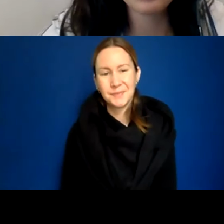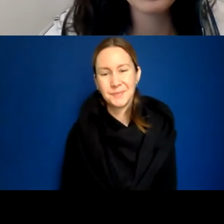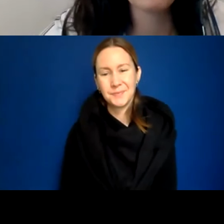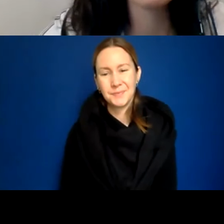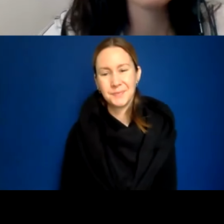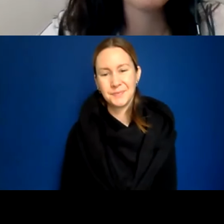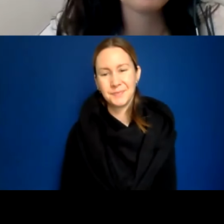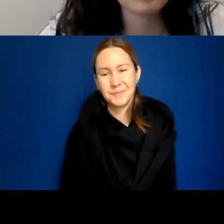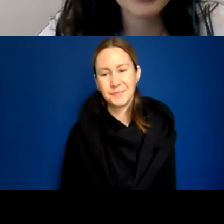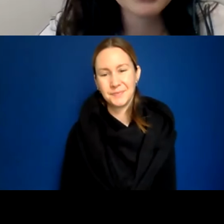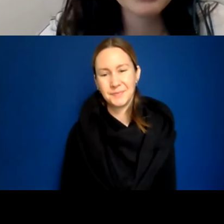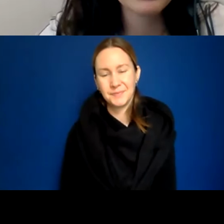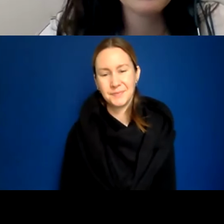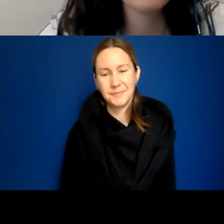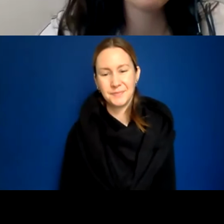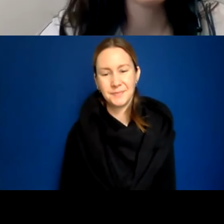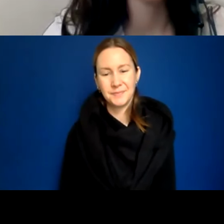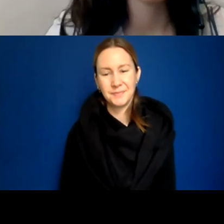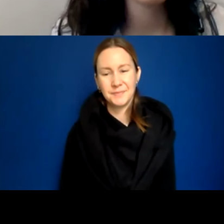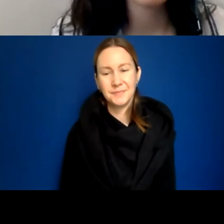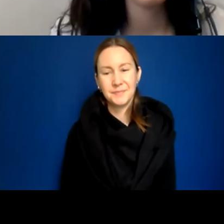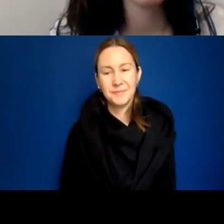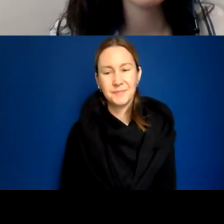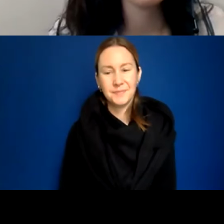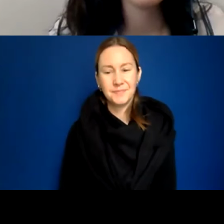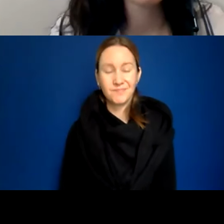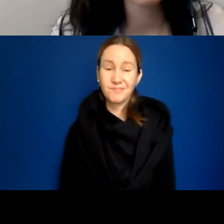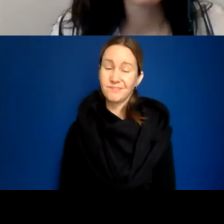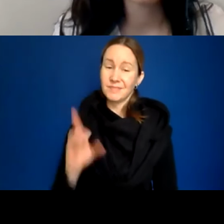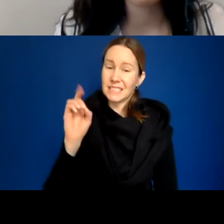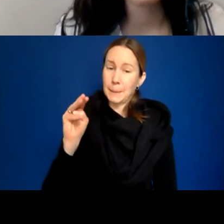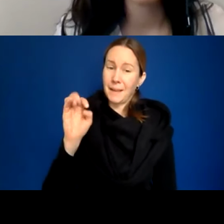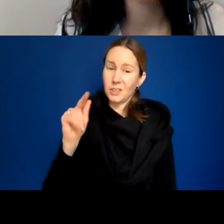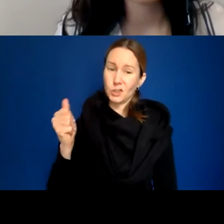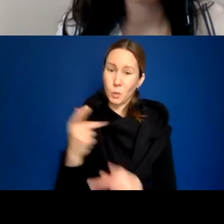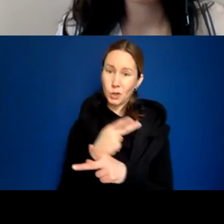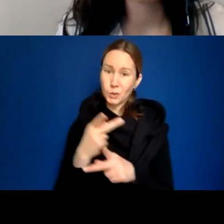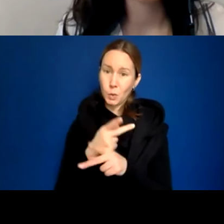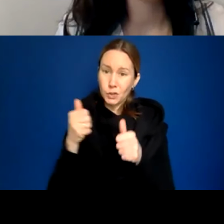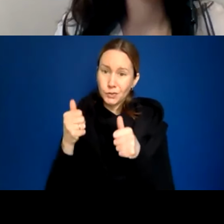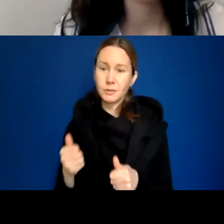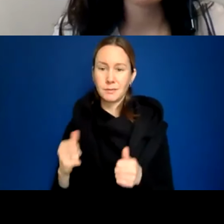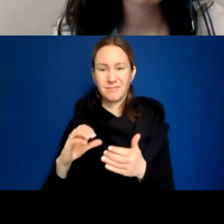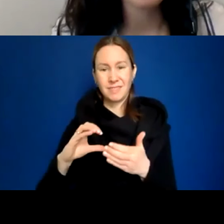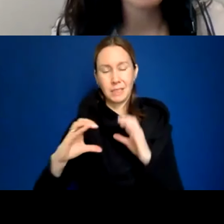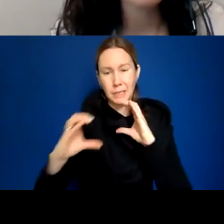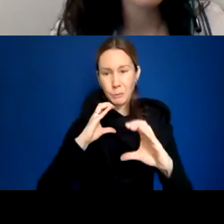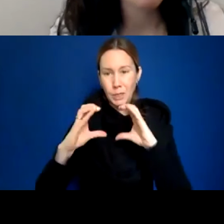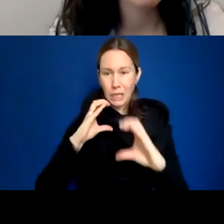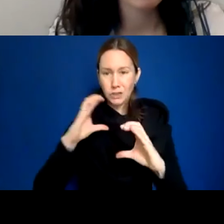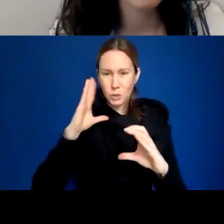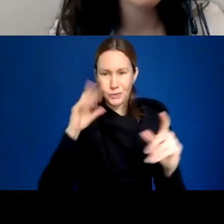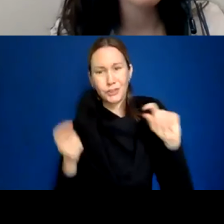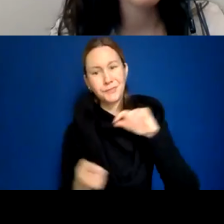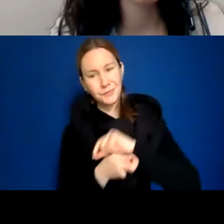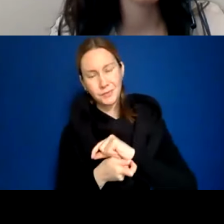So I'll talk a bit about as dementia progresses, the burden of communication is going to shift from solely verbal communication that